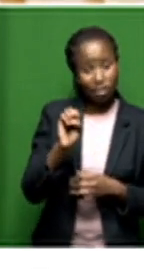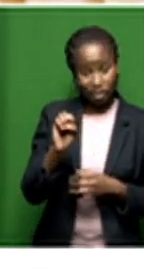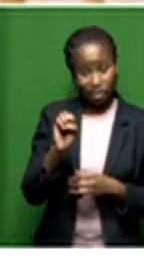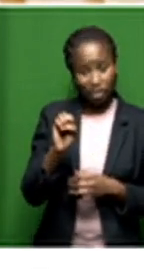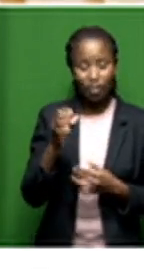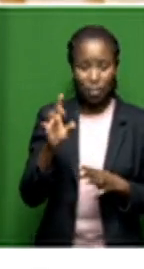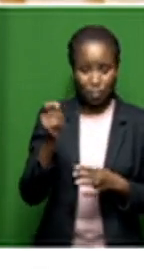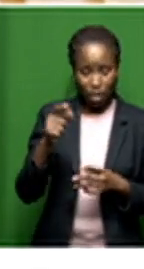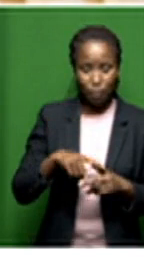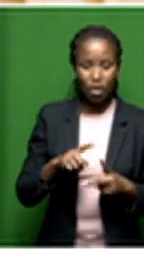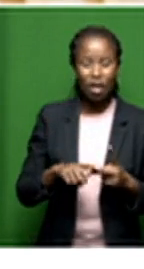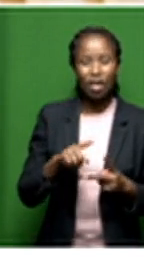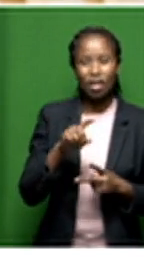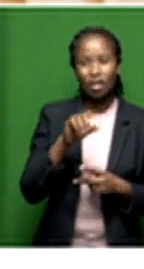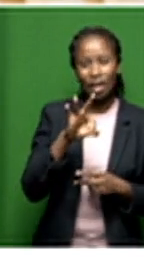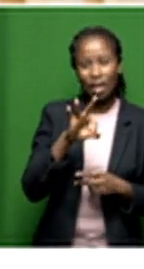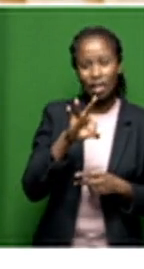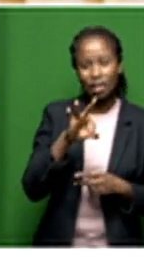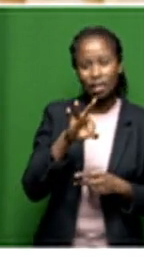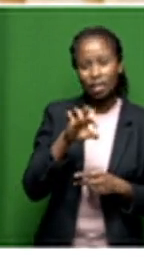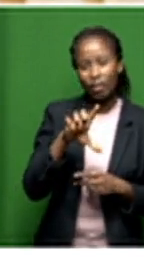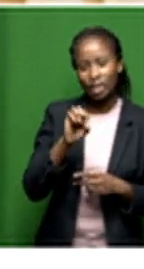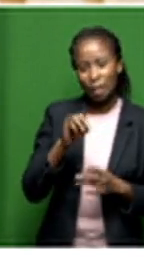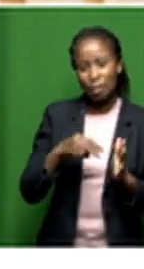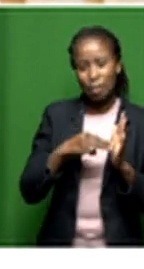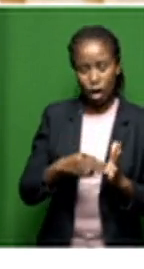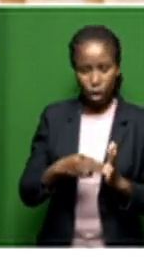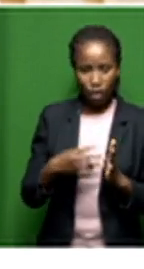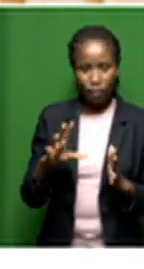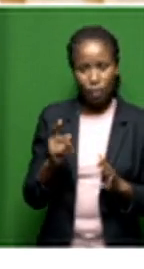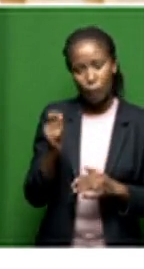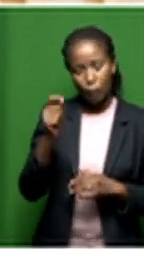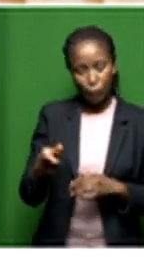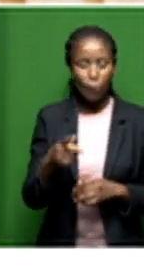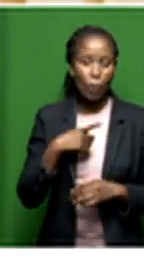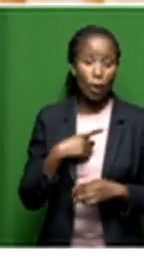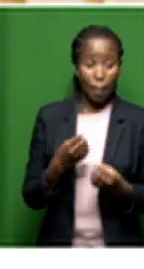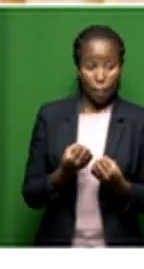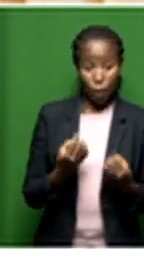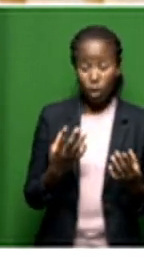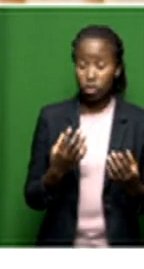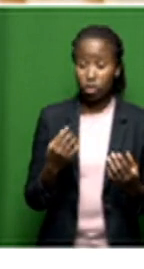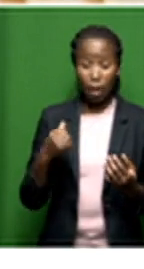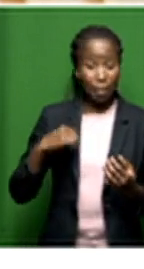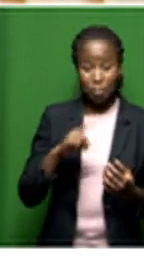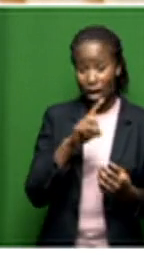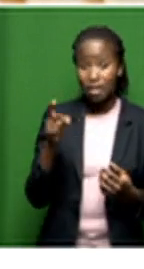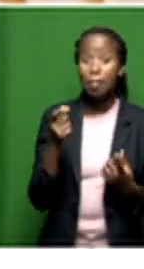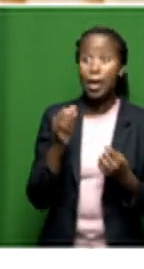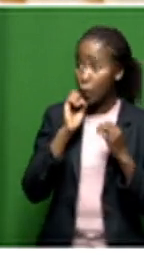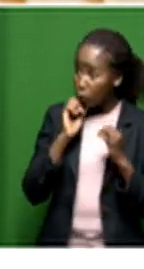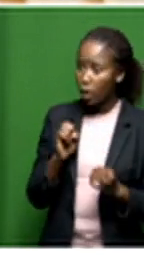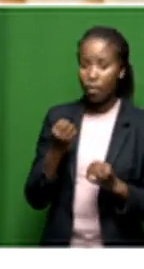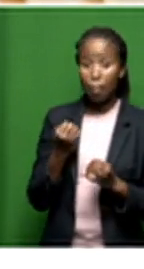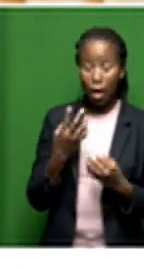them, 350 million rand. And that was critical because some of these creditors had not had money for many, many months, and some were basically